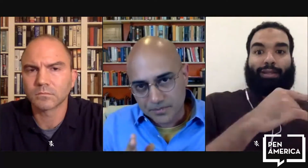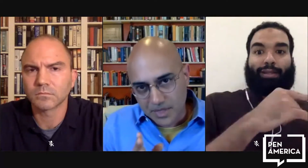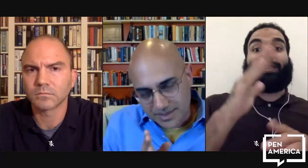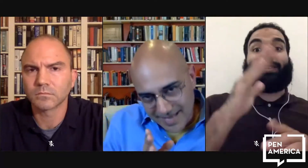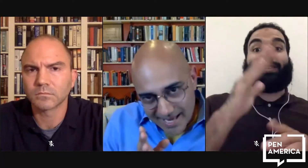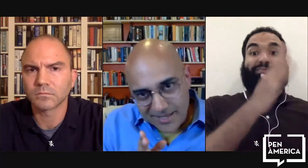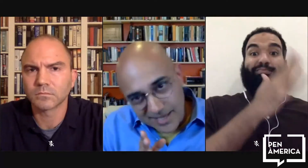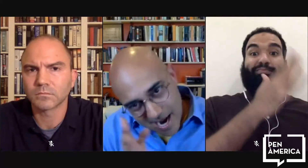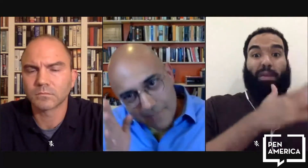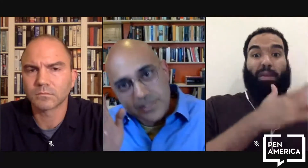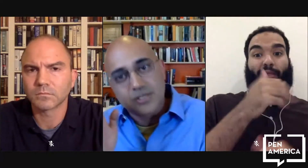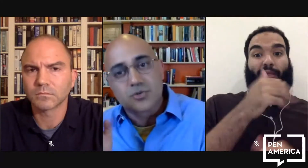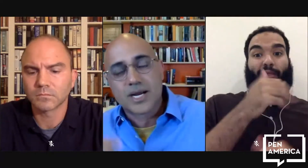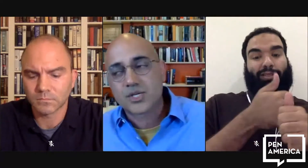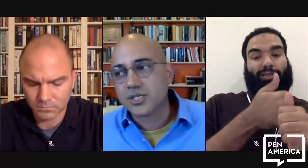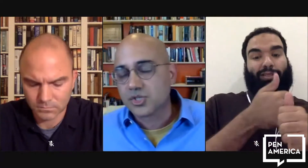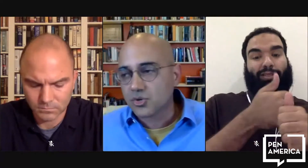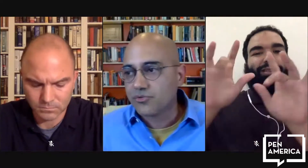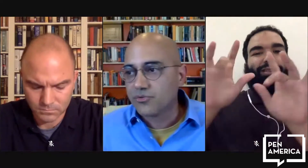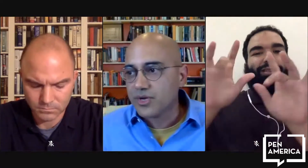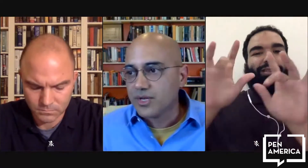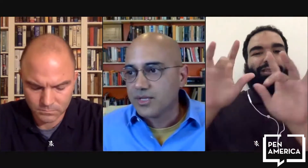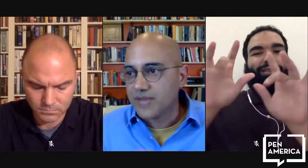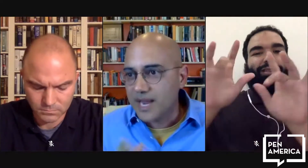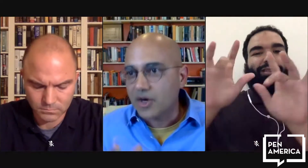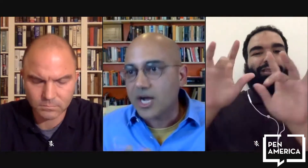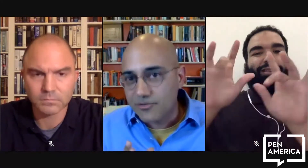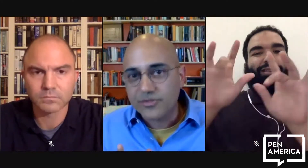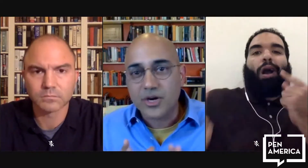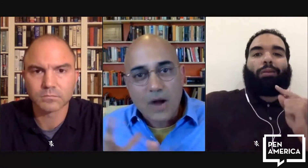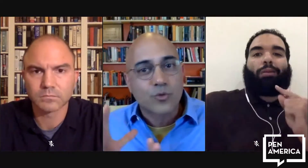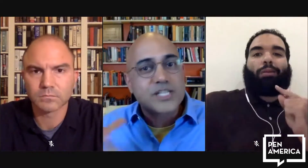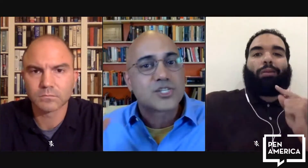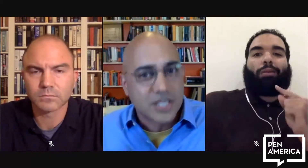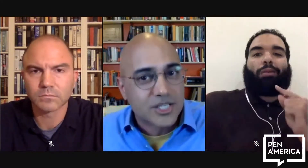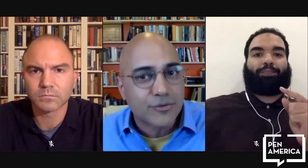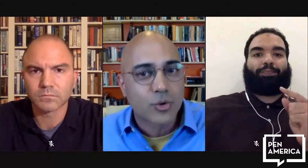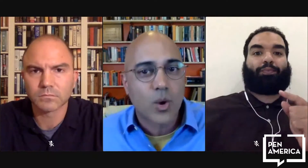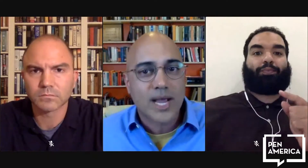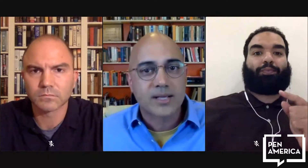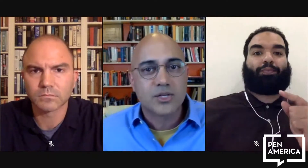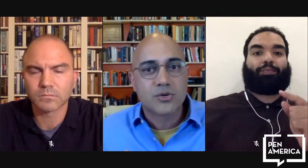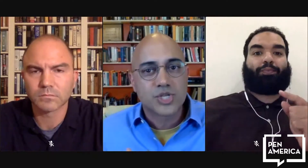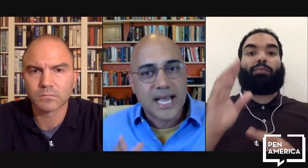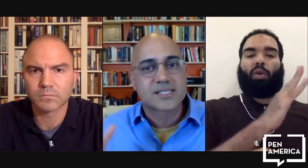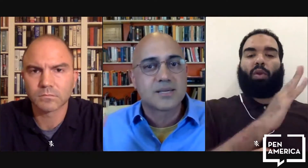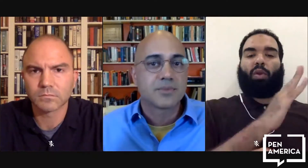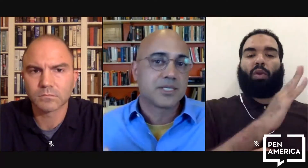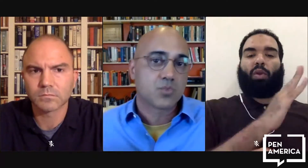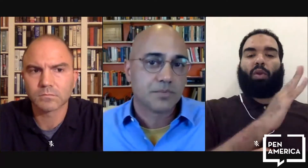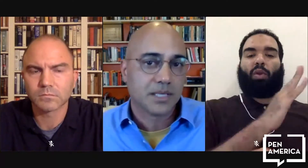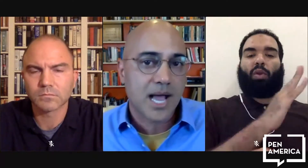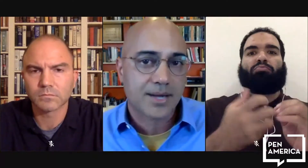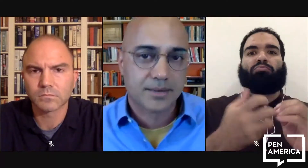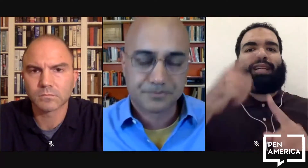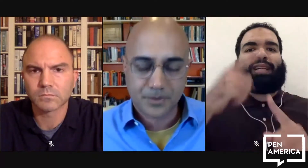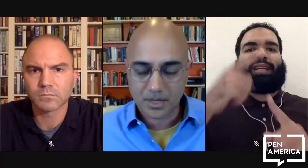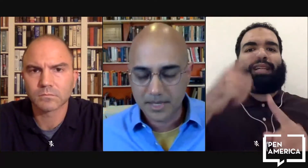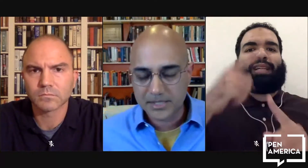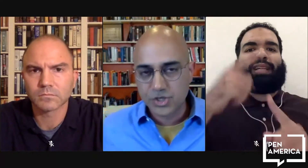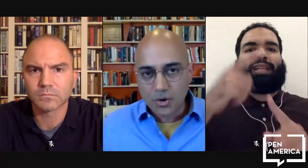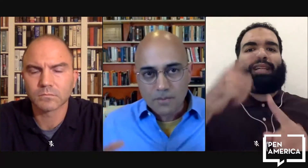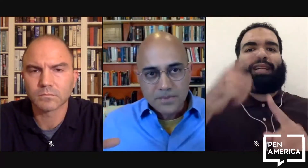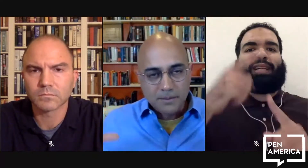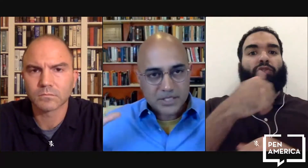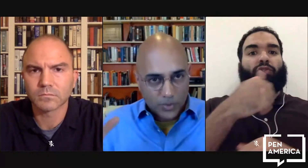book tend the opposite direction, and sort of they're outrageous in a different way. You know, she has sympathies with bin Laden.